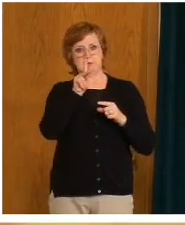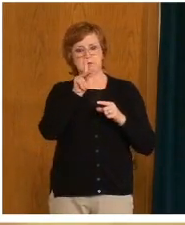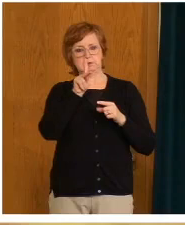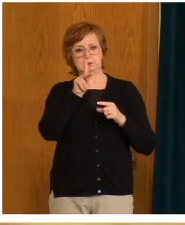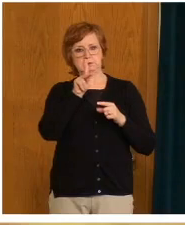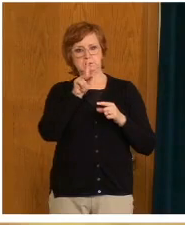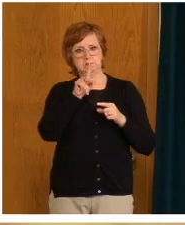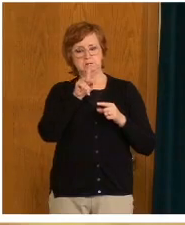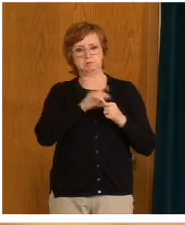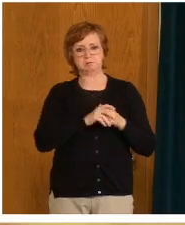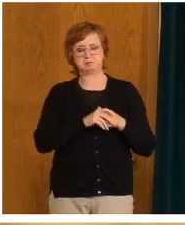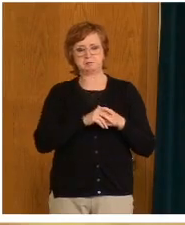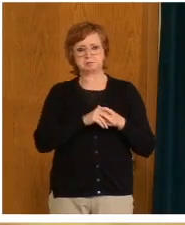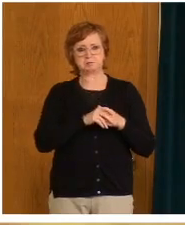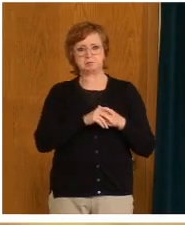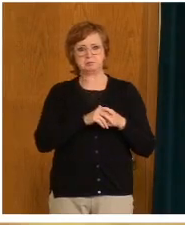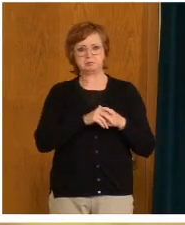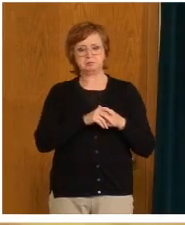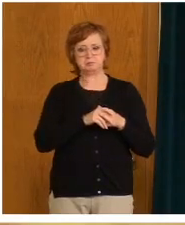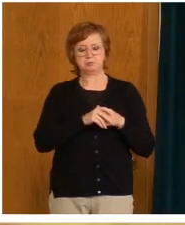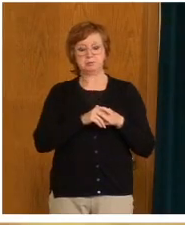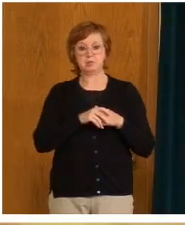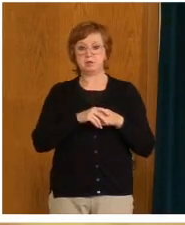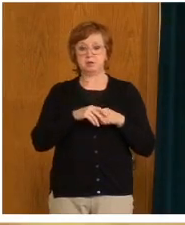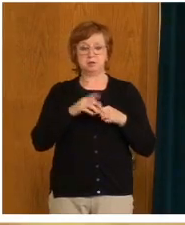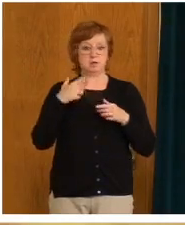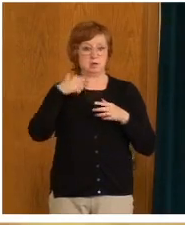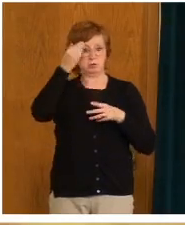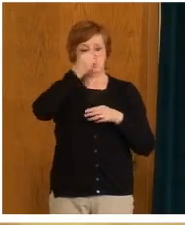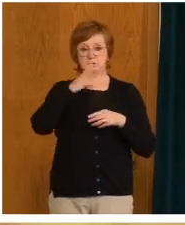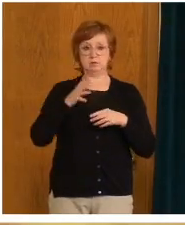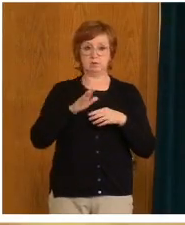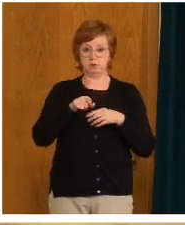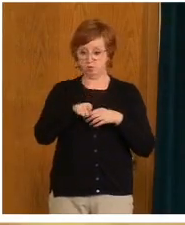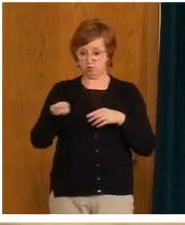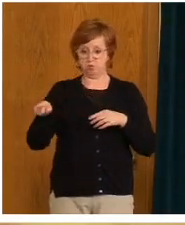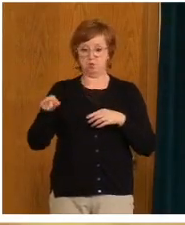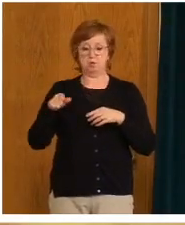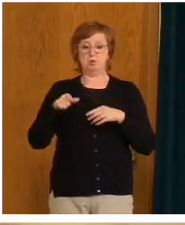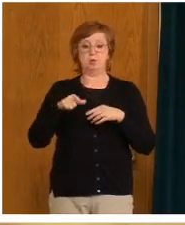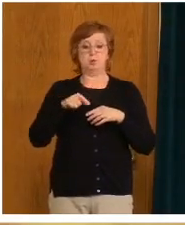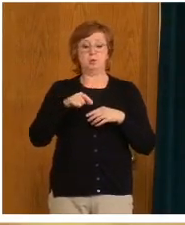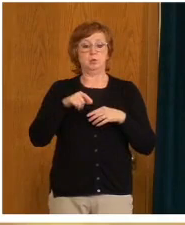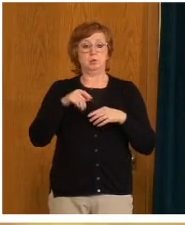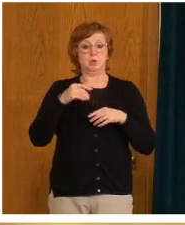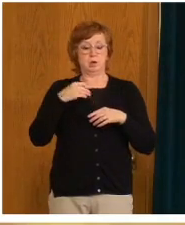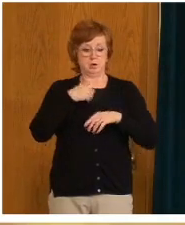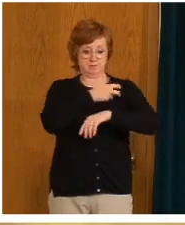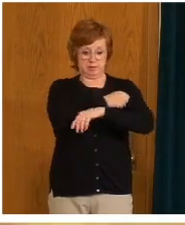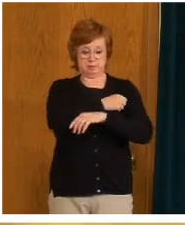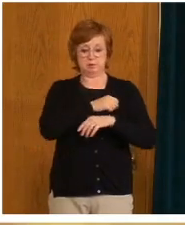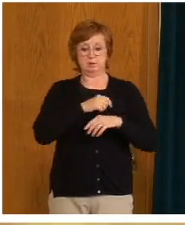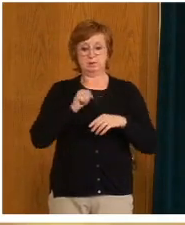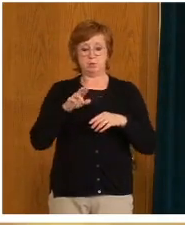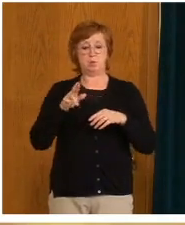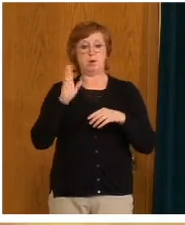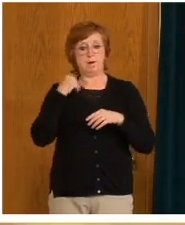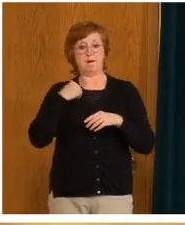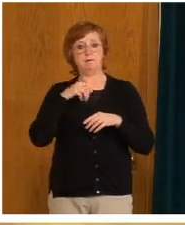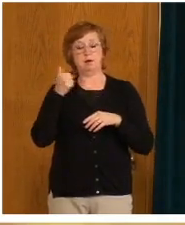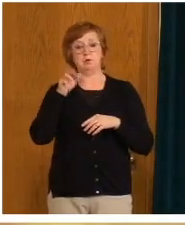to everyone over the age of 12, is great, and people should understand exactly what that risk is. The risk is that you